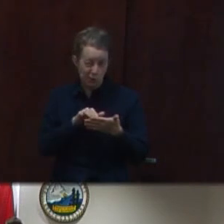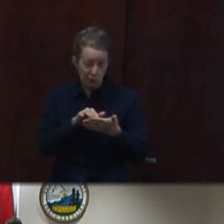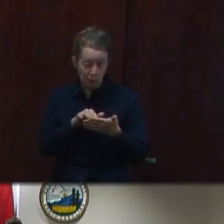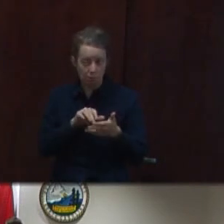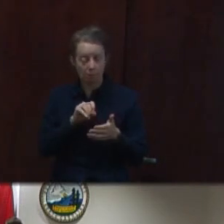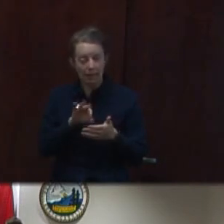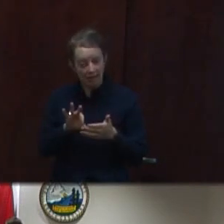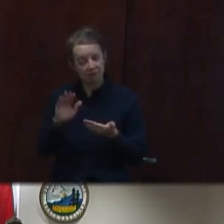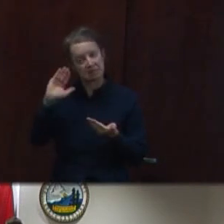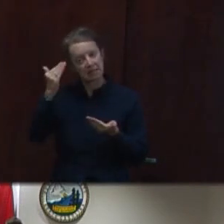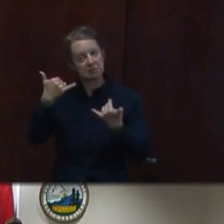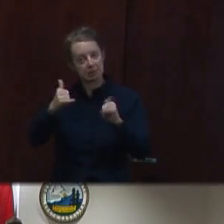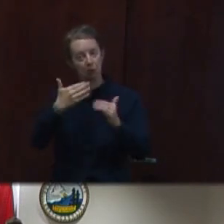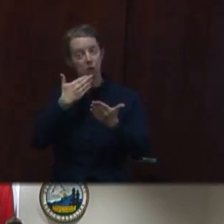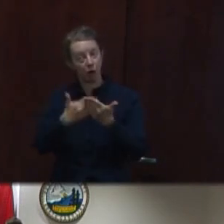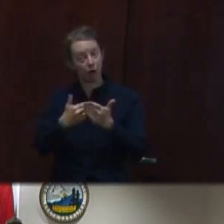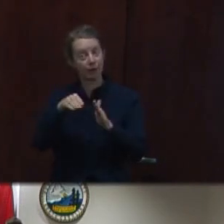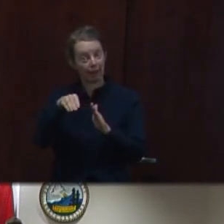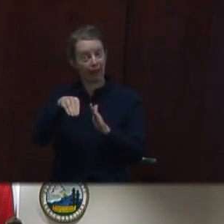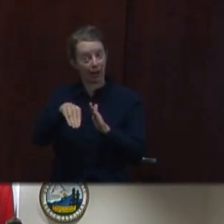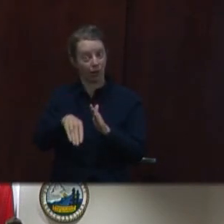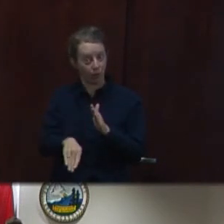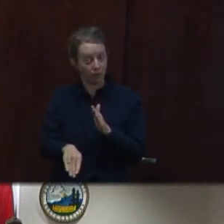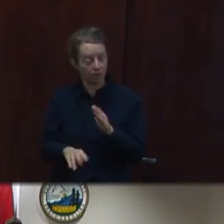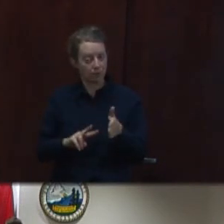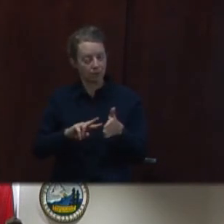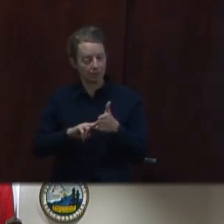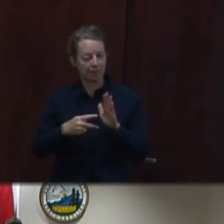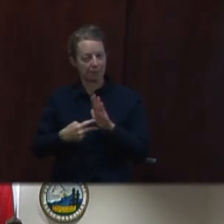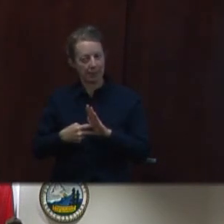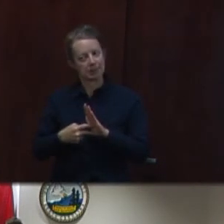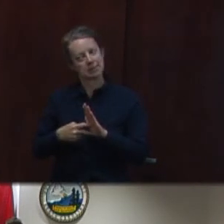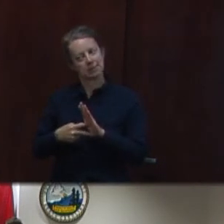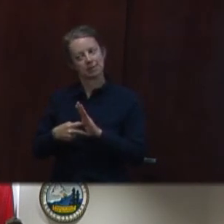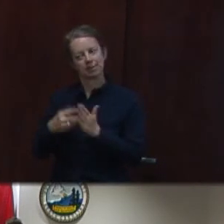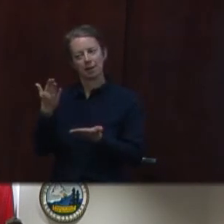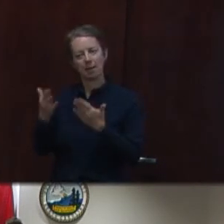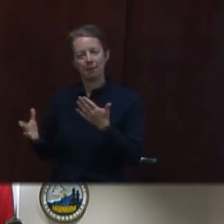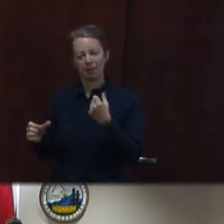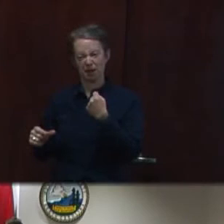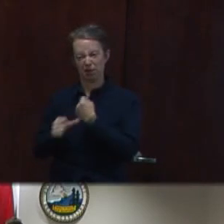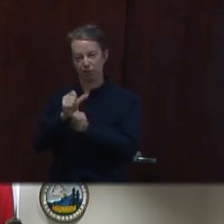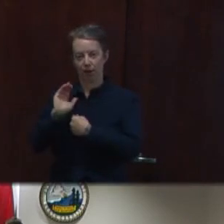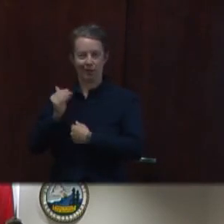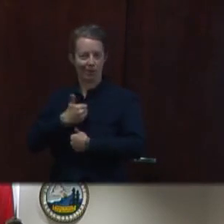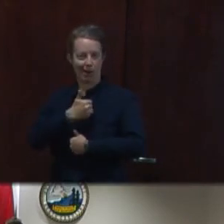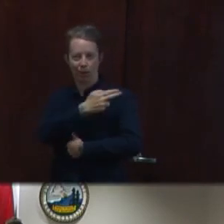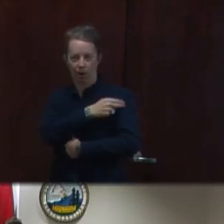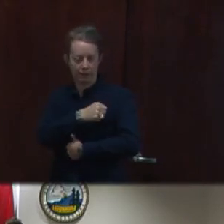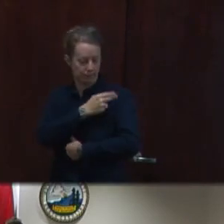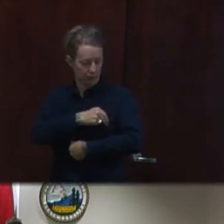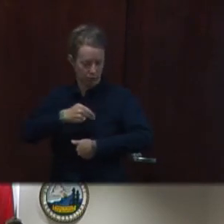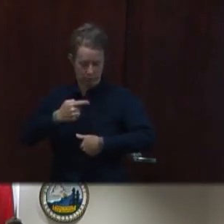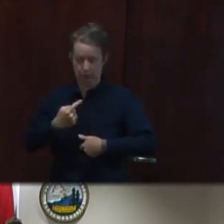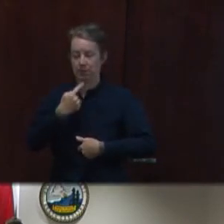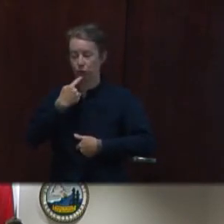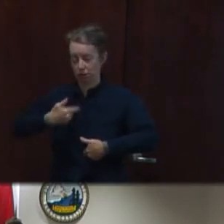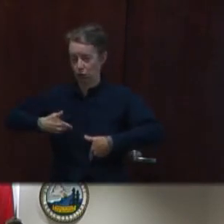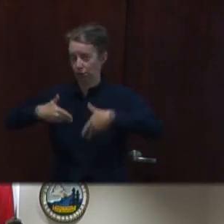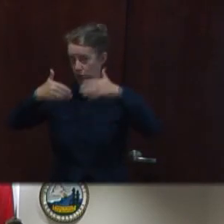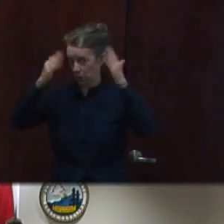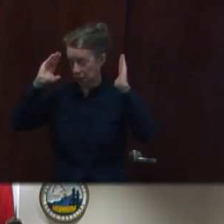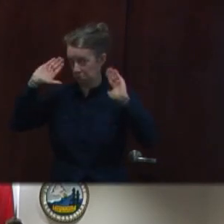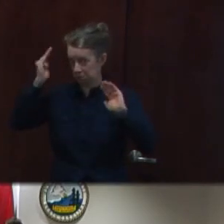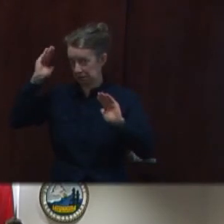they continue to look positive, that would give some reassurance that the threat of the hospital really being seriously